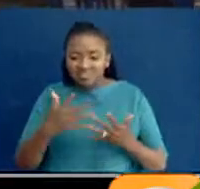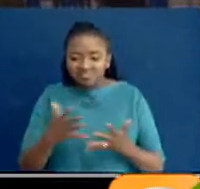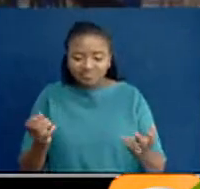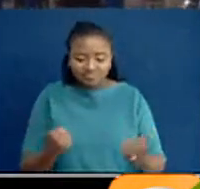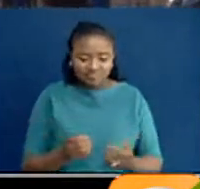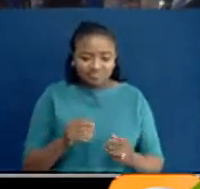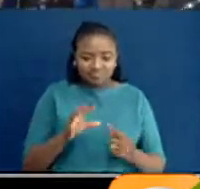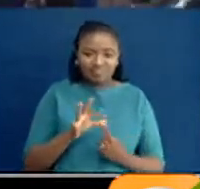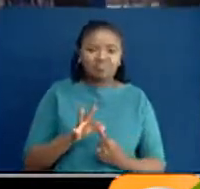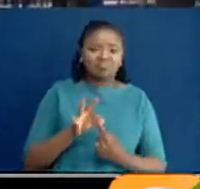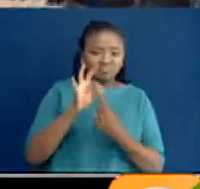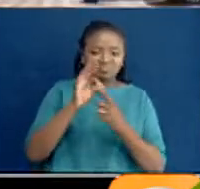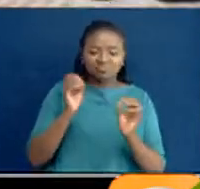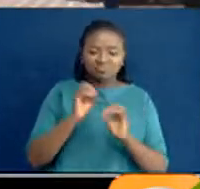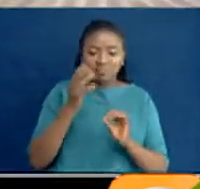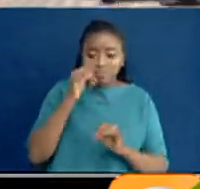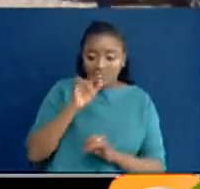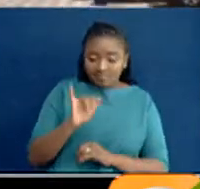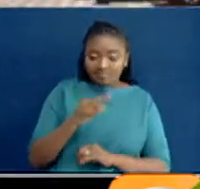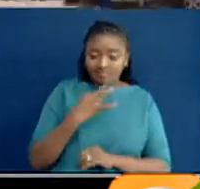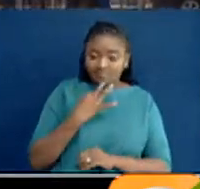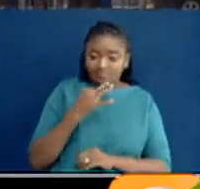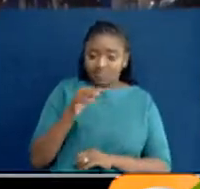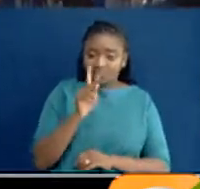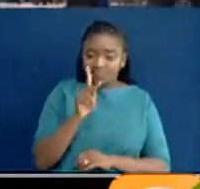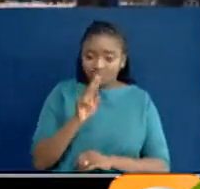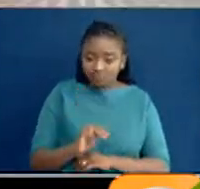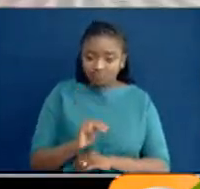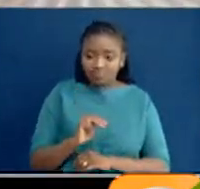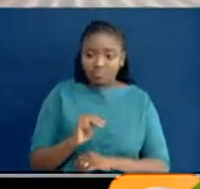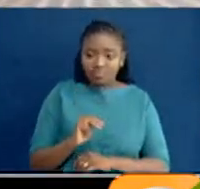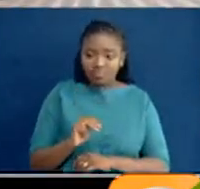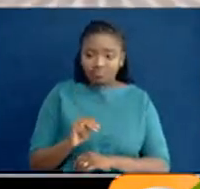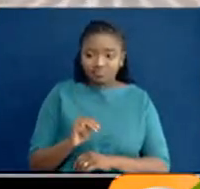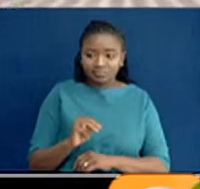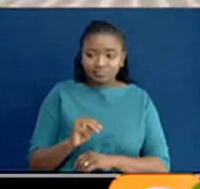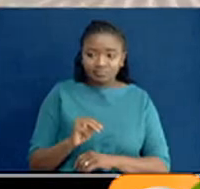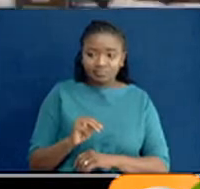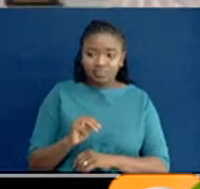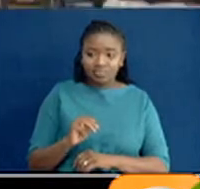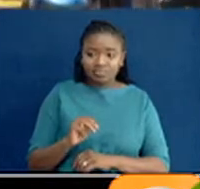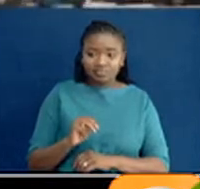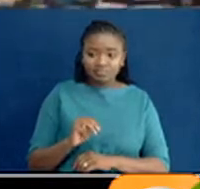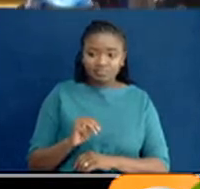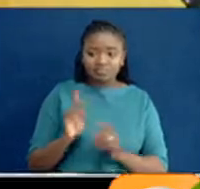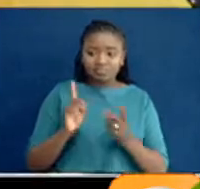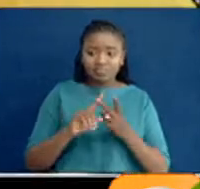it's 300 kilometers. The green one, the avocado green car that you can see there